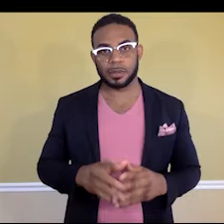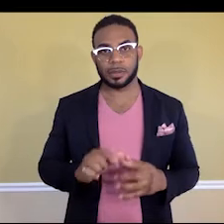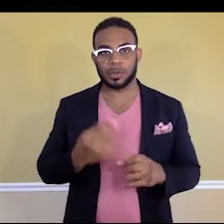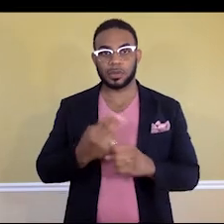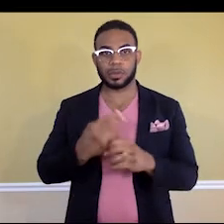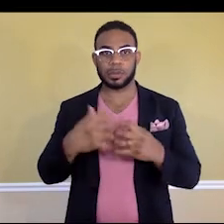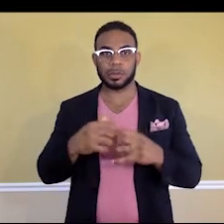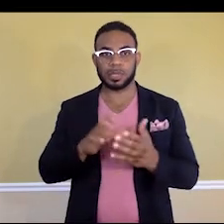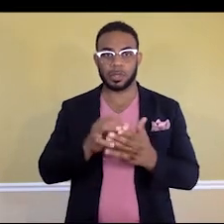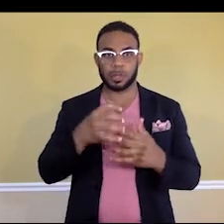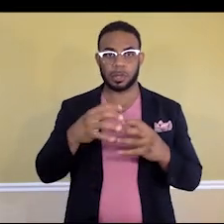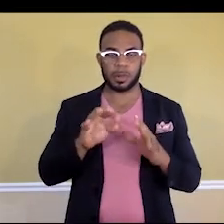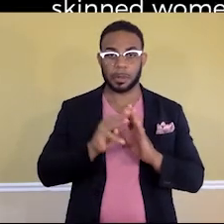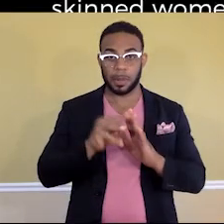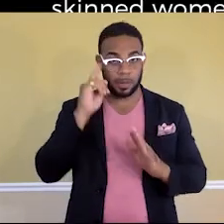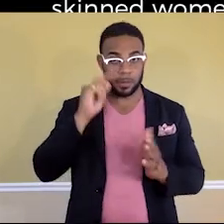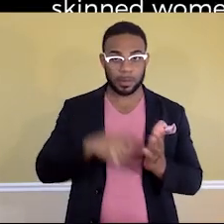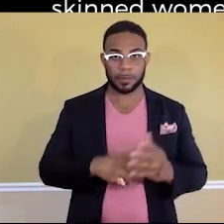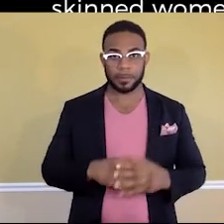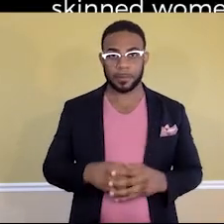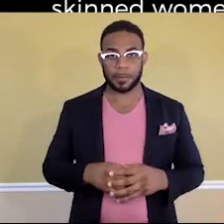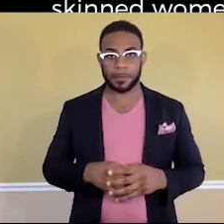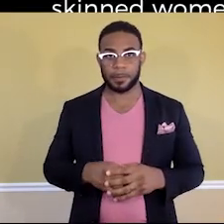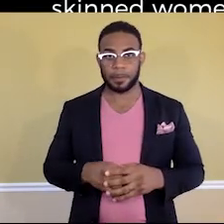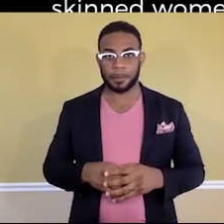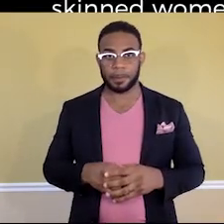using machine learning models for this.